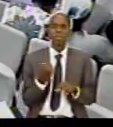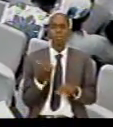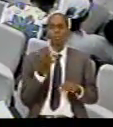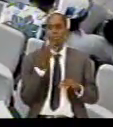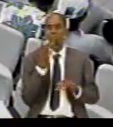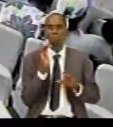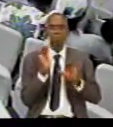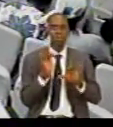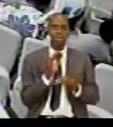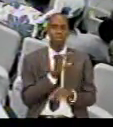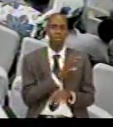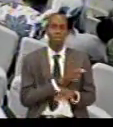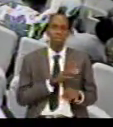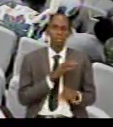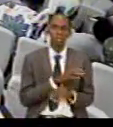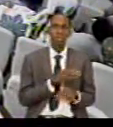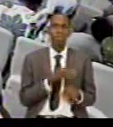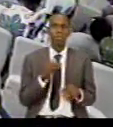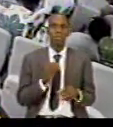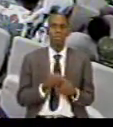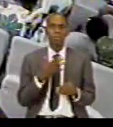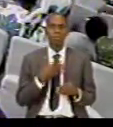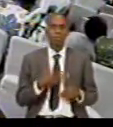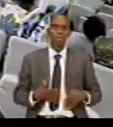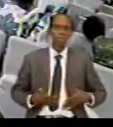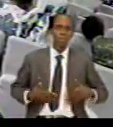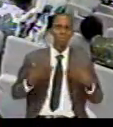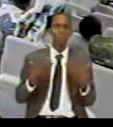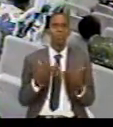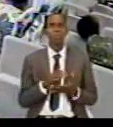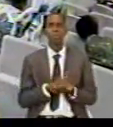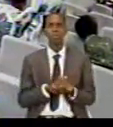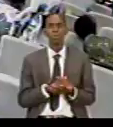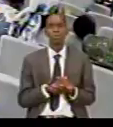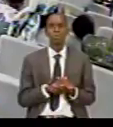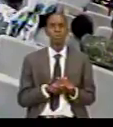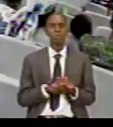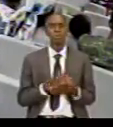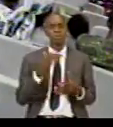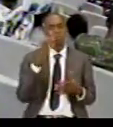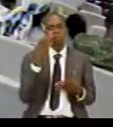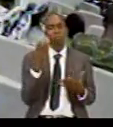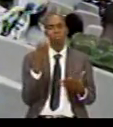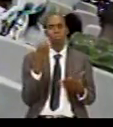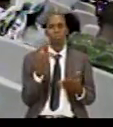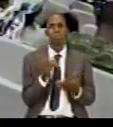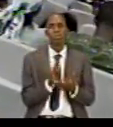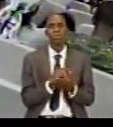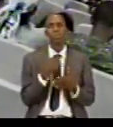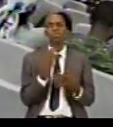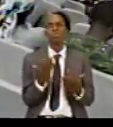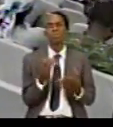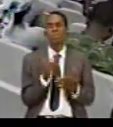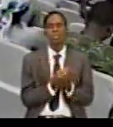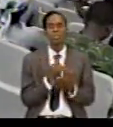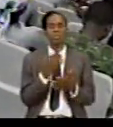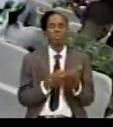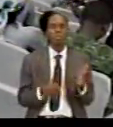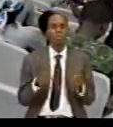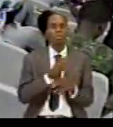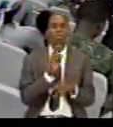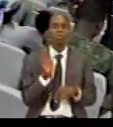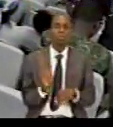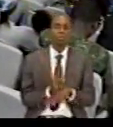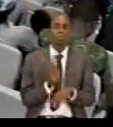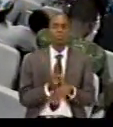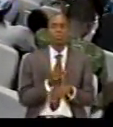lifestyle, a scoffer in the church. I am not a scoffer. That's how they used to shout on the pulpit. That's how they used to shout. They've been shouting since I joined this